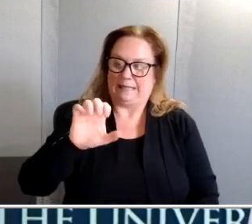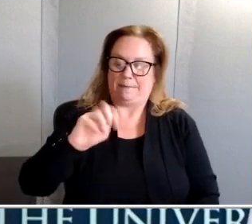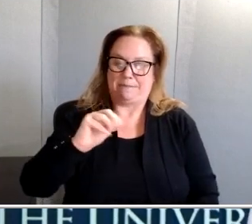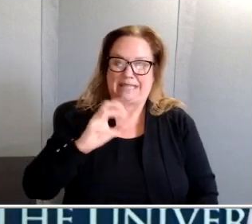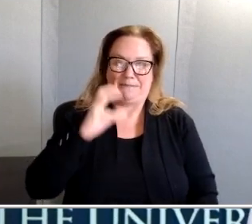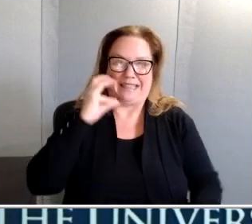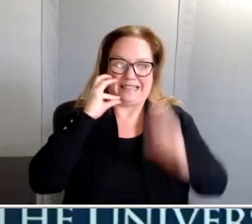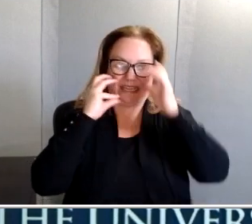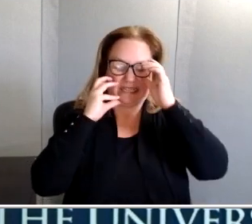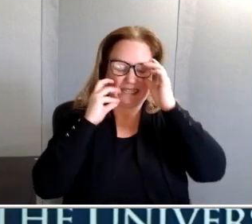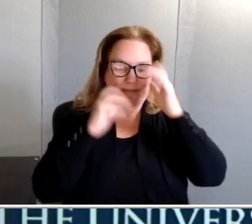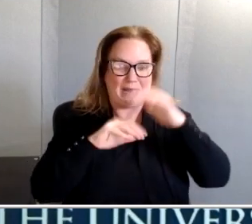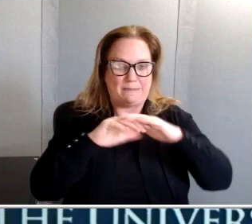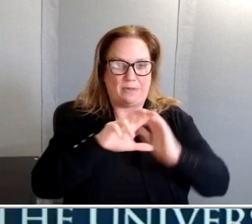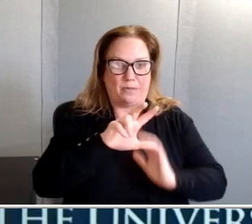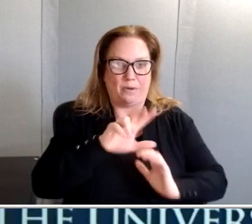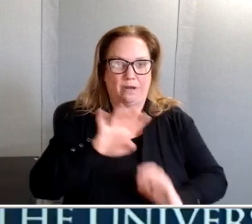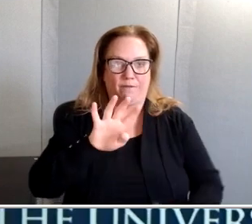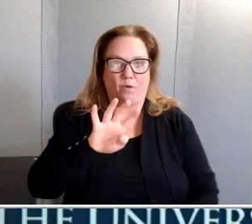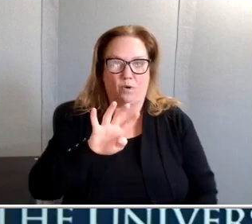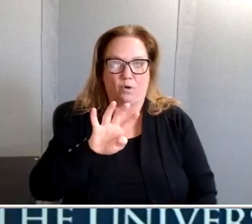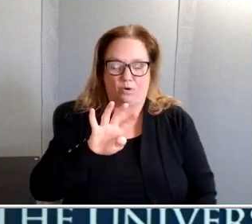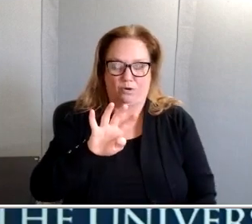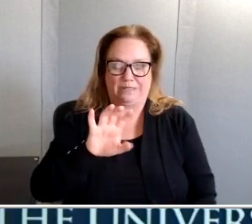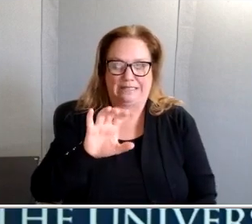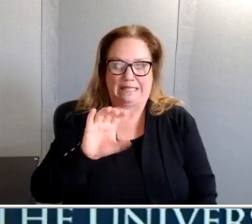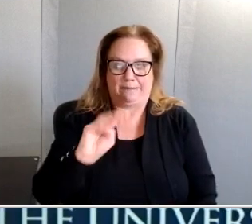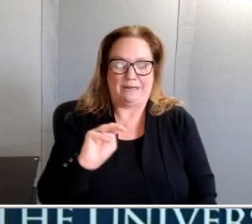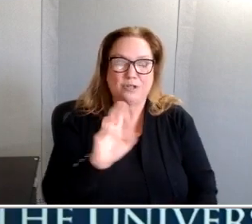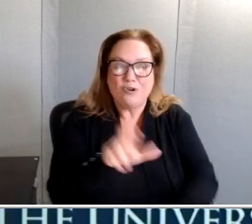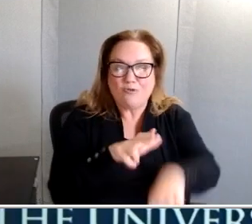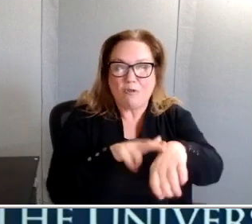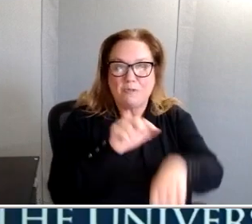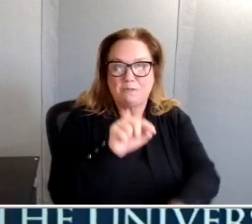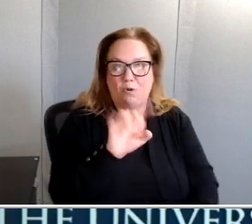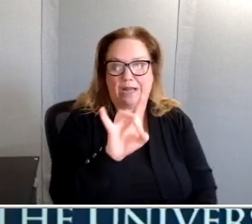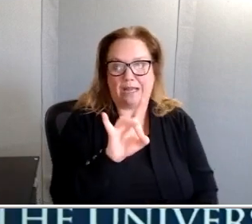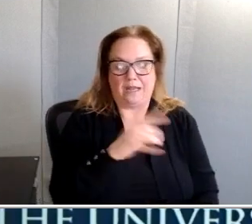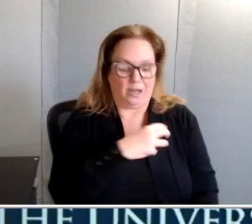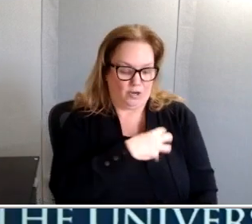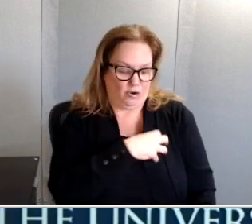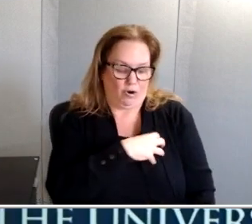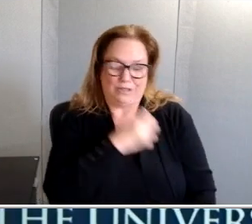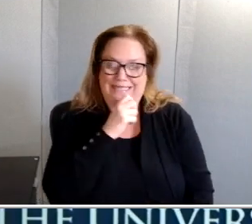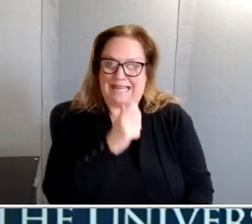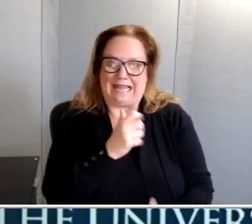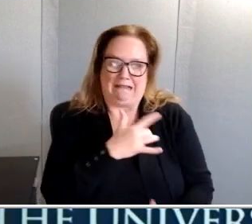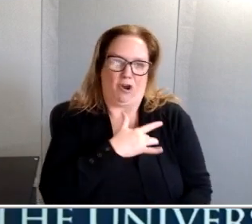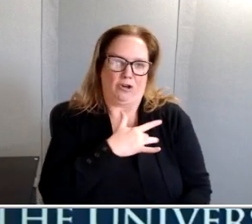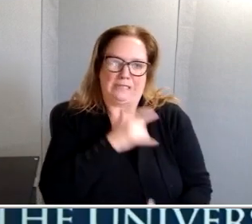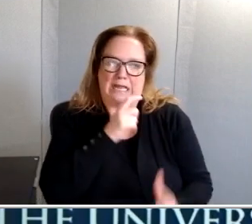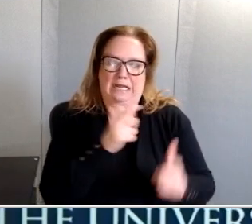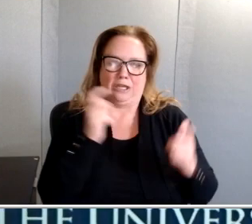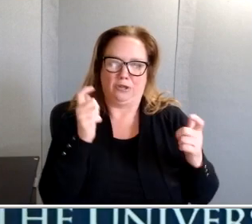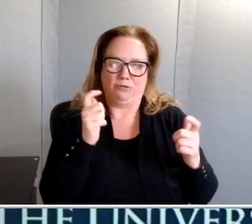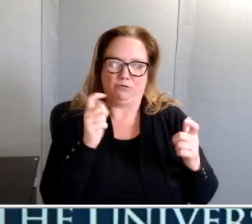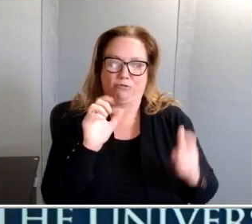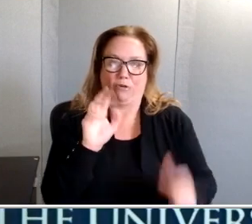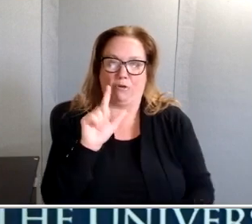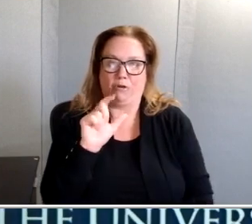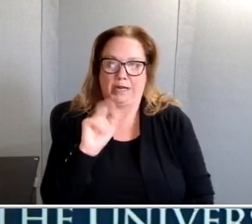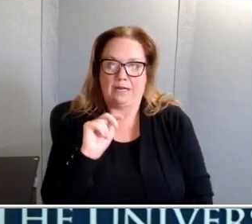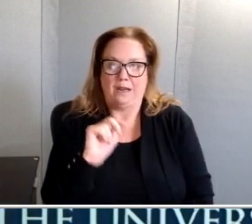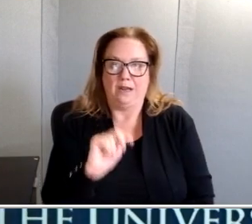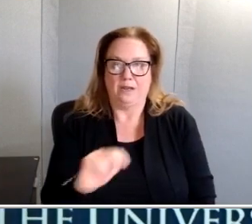to 4 centimeters. Normal is around 0.8 centimeters. And your heart's not a very huge organ, so you can imagine 4 centimeters versus